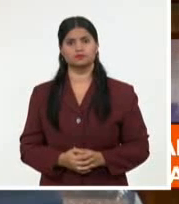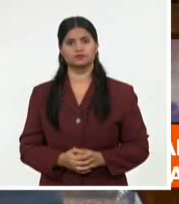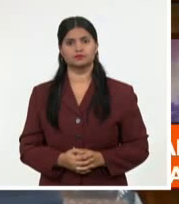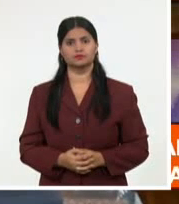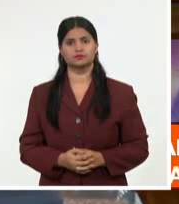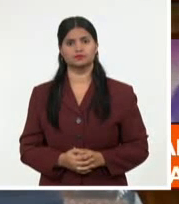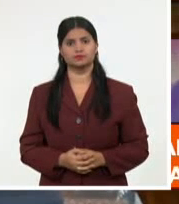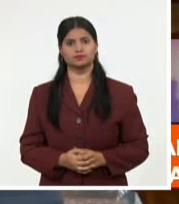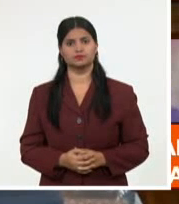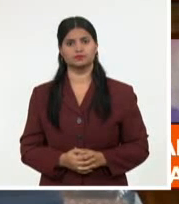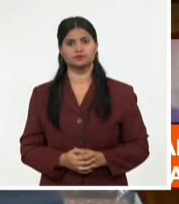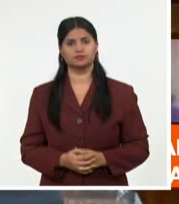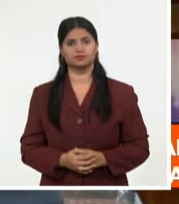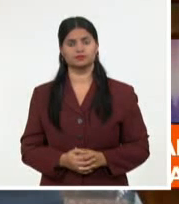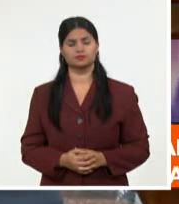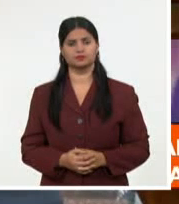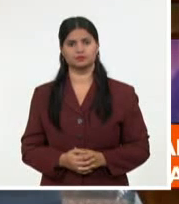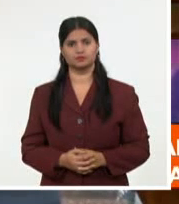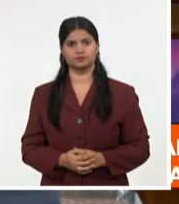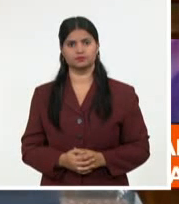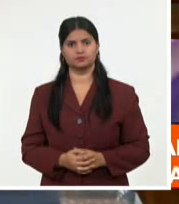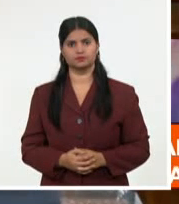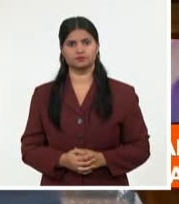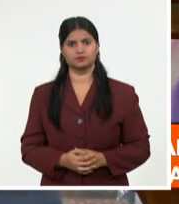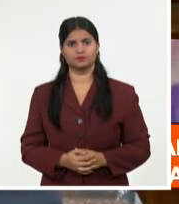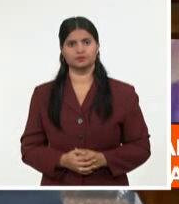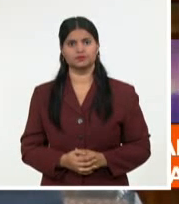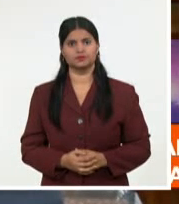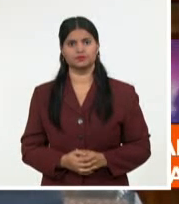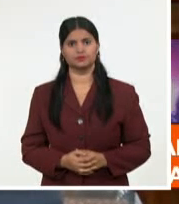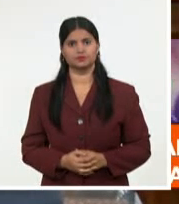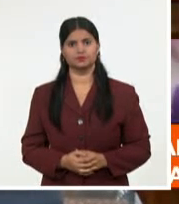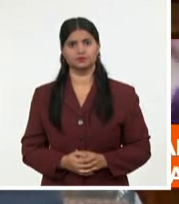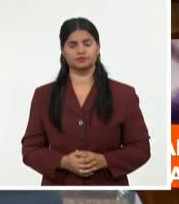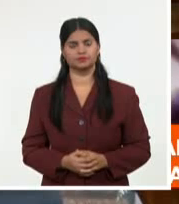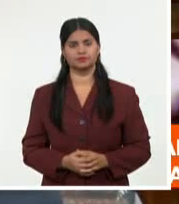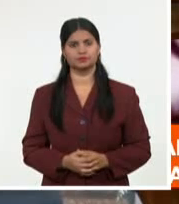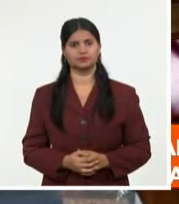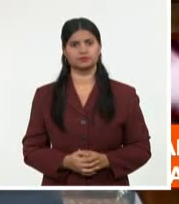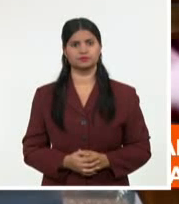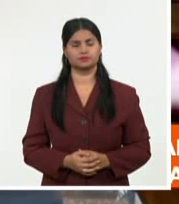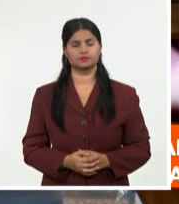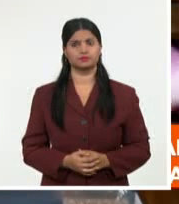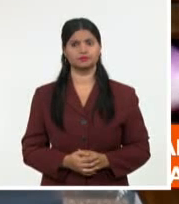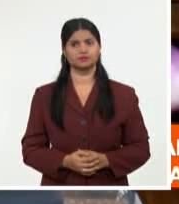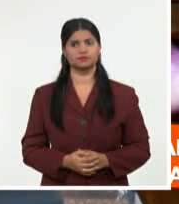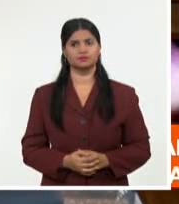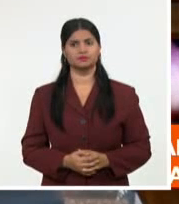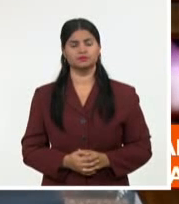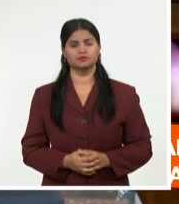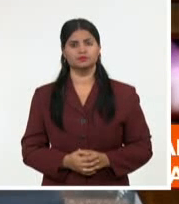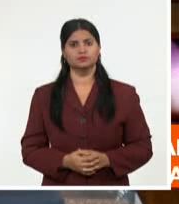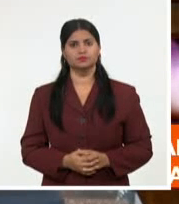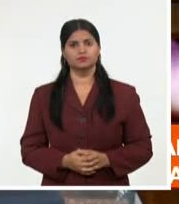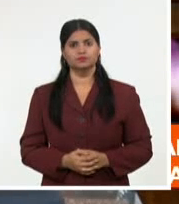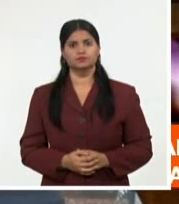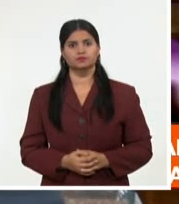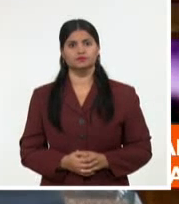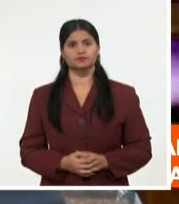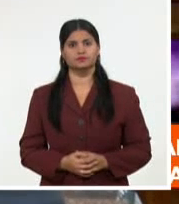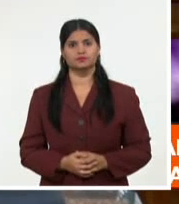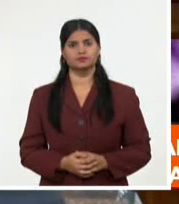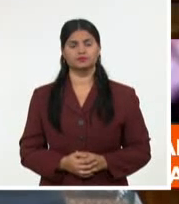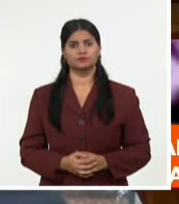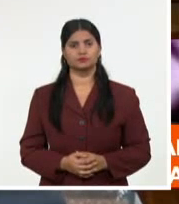1992. The socialist community was crumbling down, and in parallel, the opportunistic siege of our economy